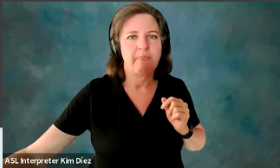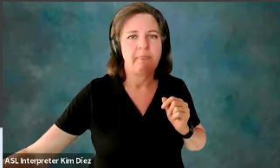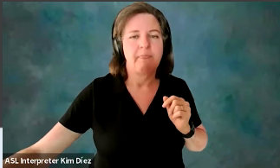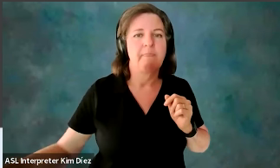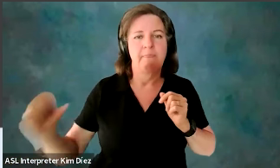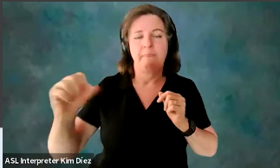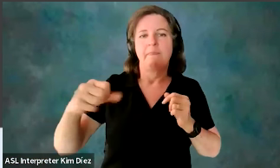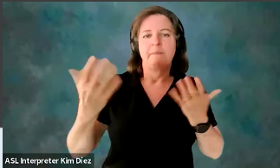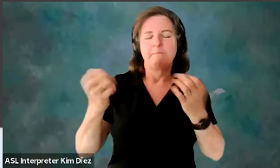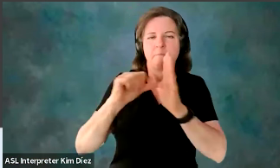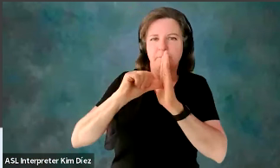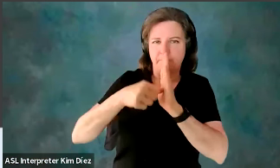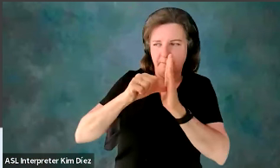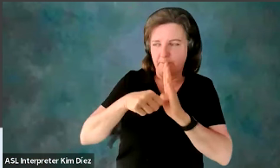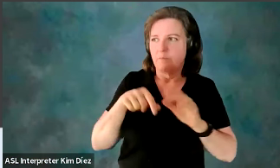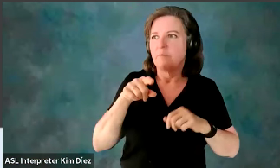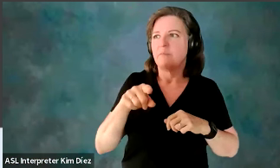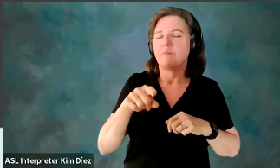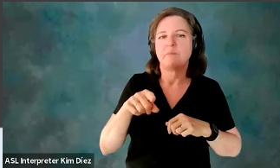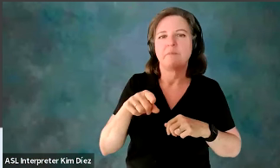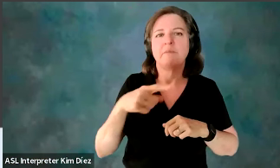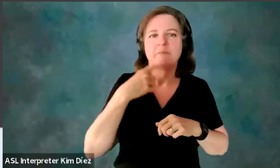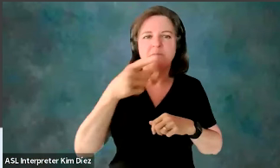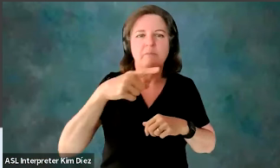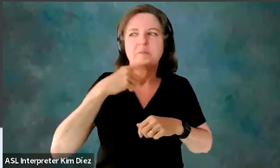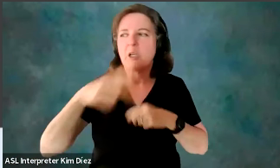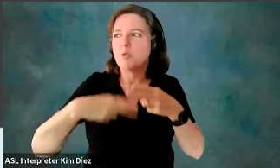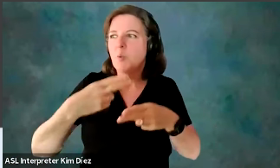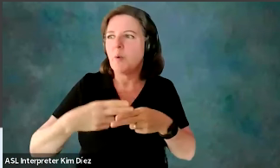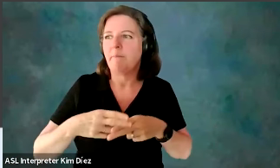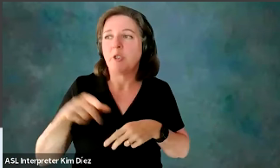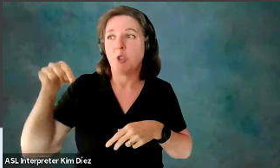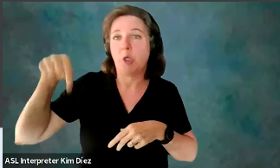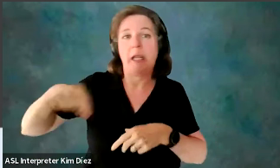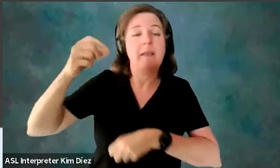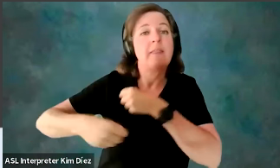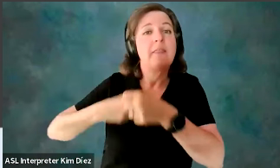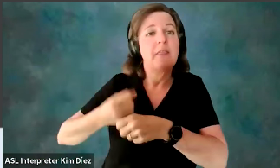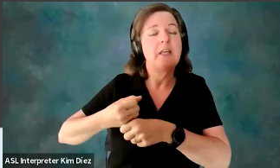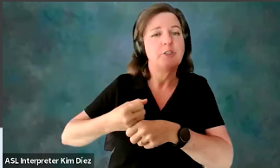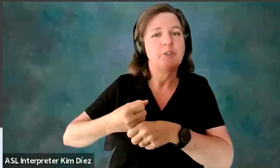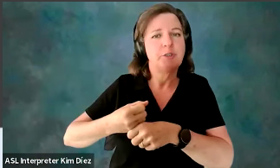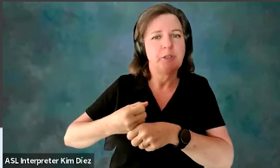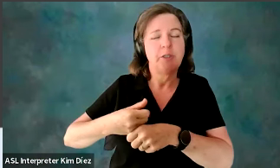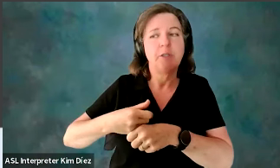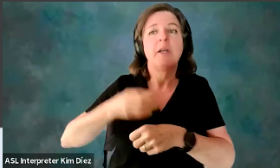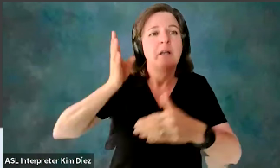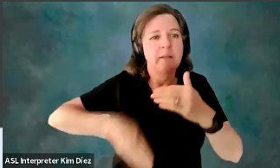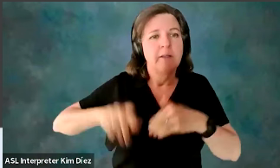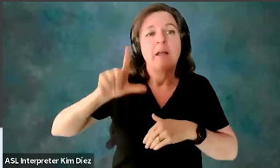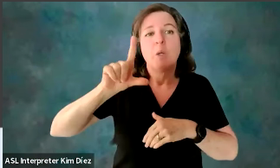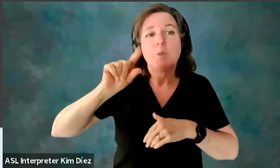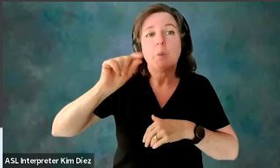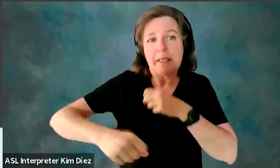emphasize that Manuel had mentioned is that this year, it's going to be the 20th